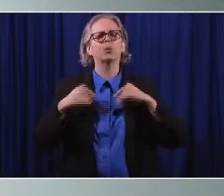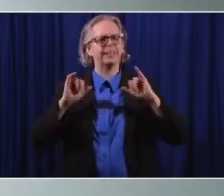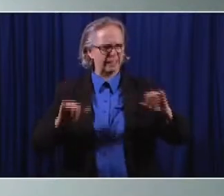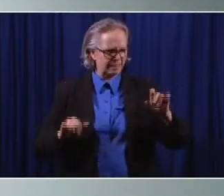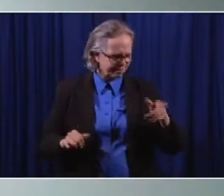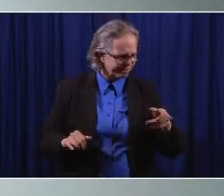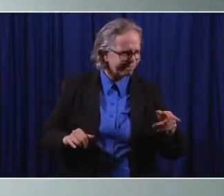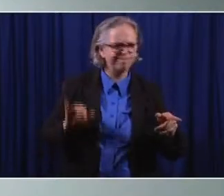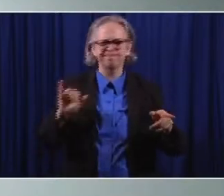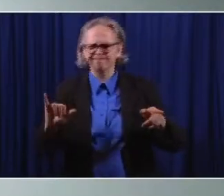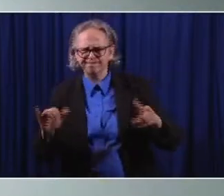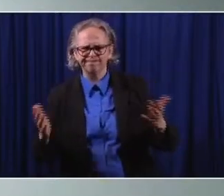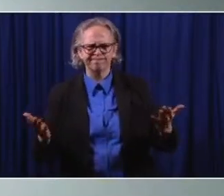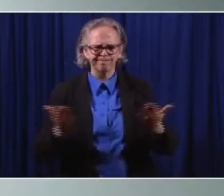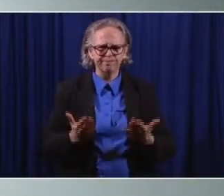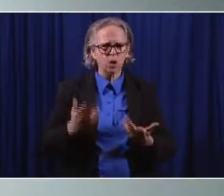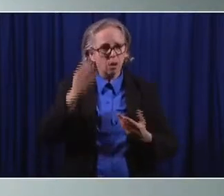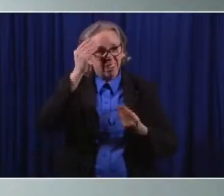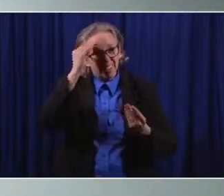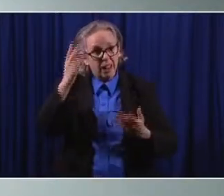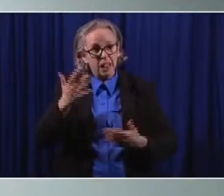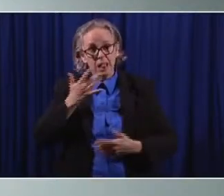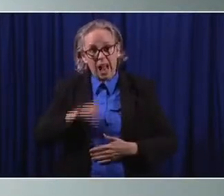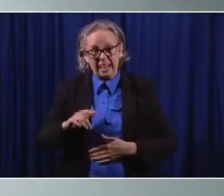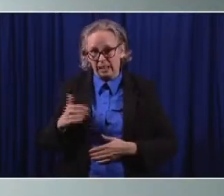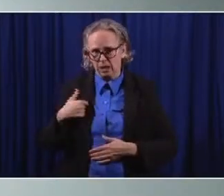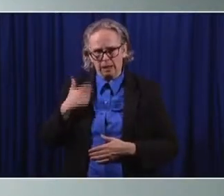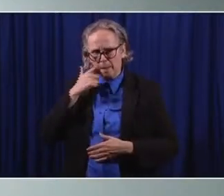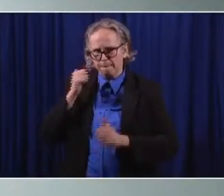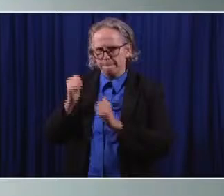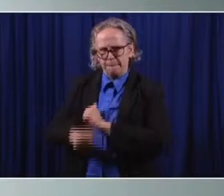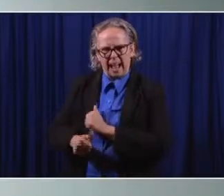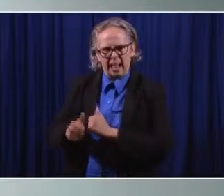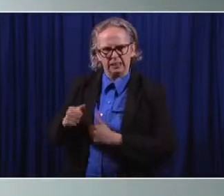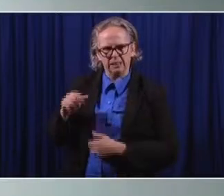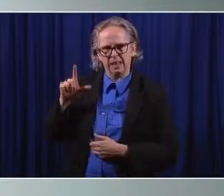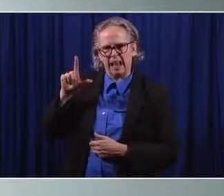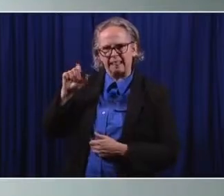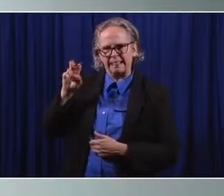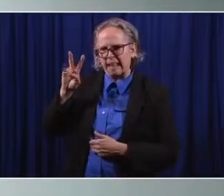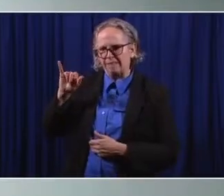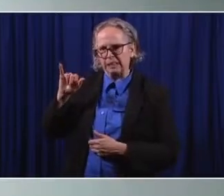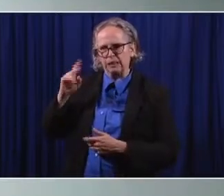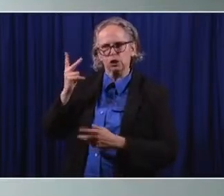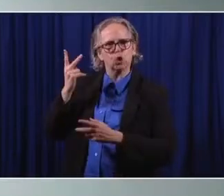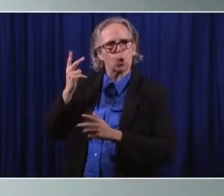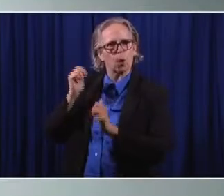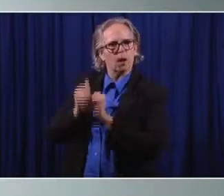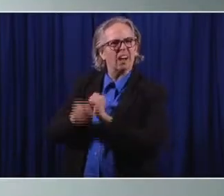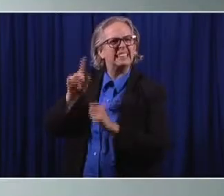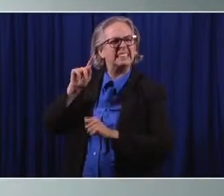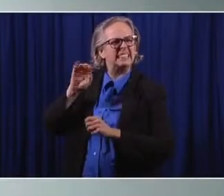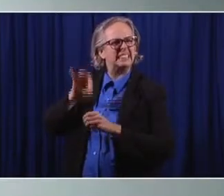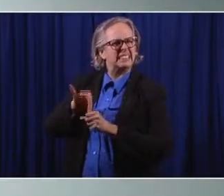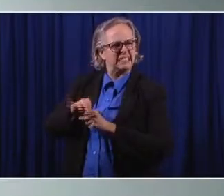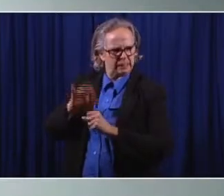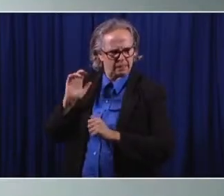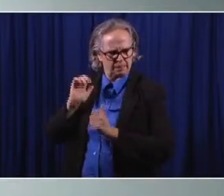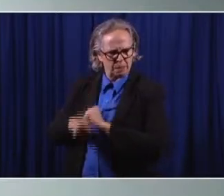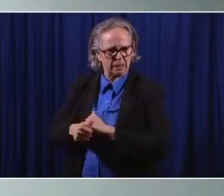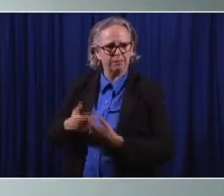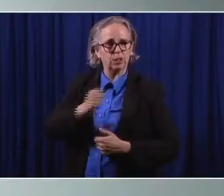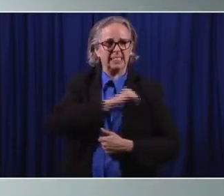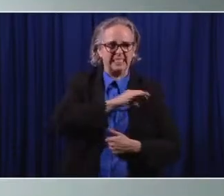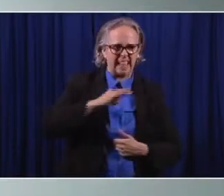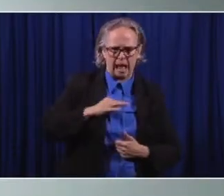a few renewal levies just recently, and we looked at our resources. We looked at our staffing, and initially we were talking about